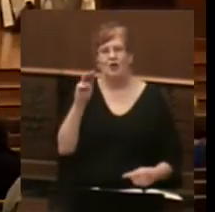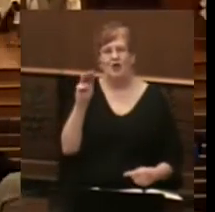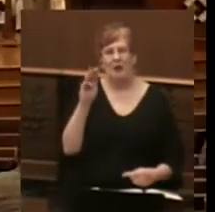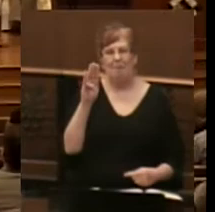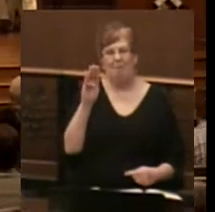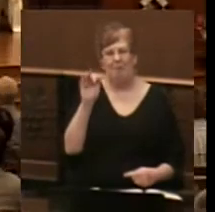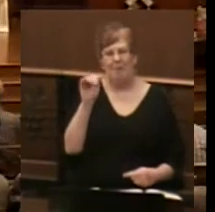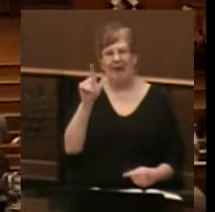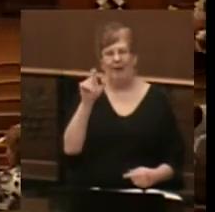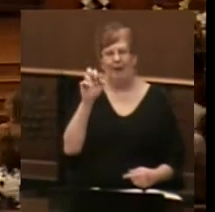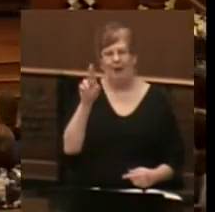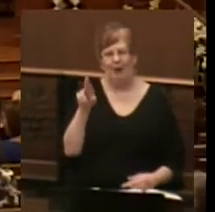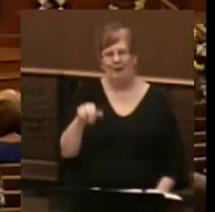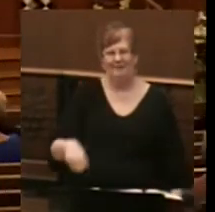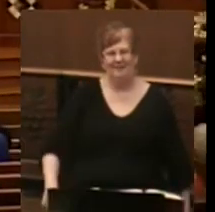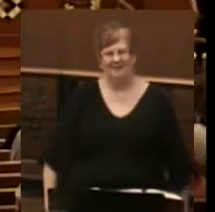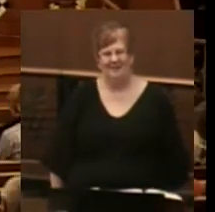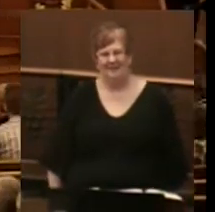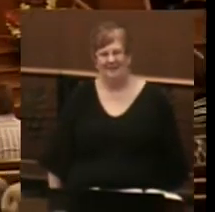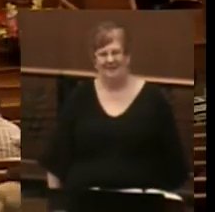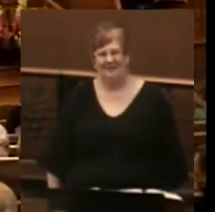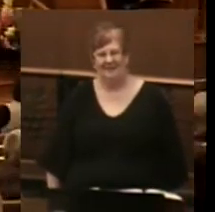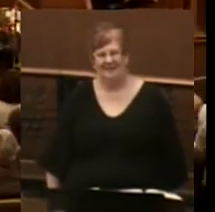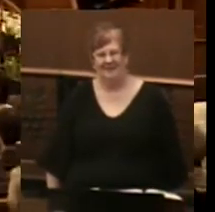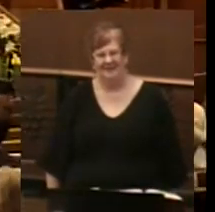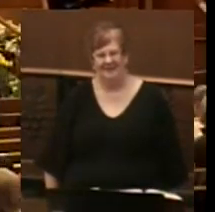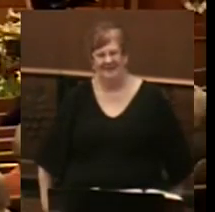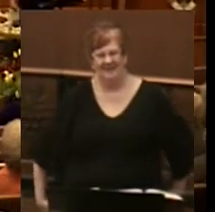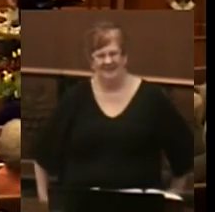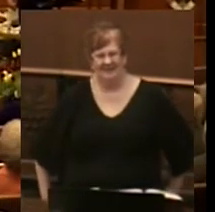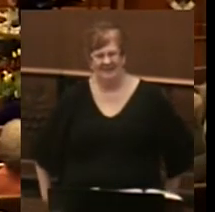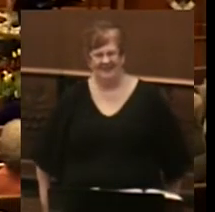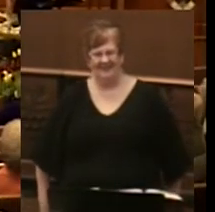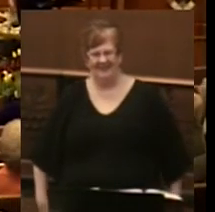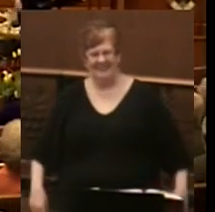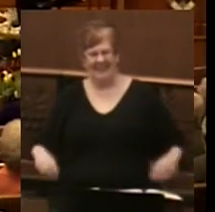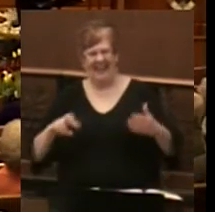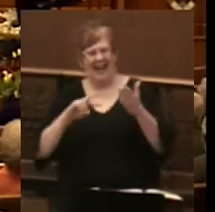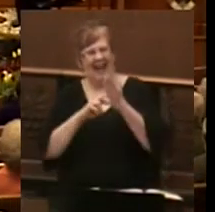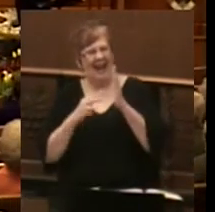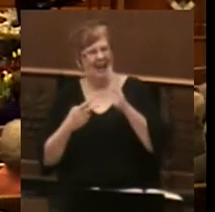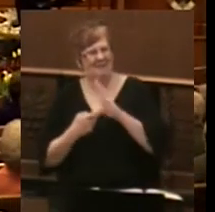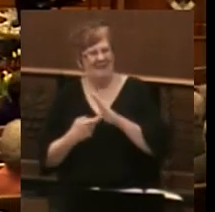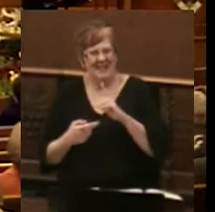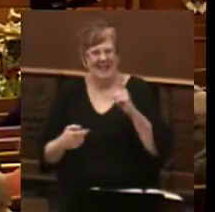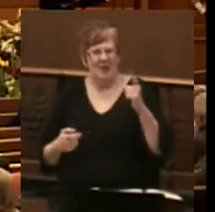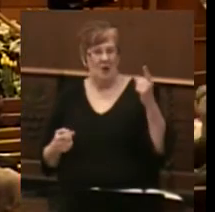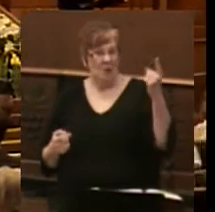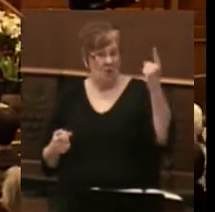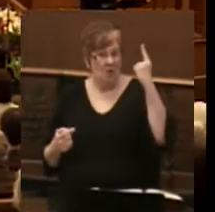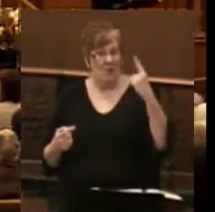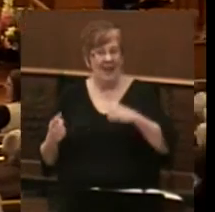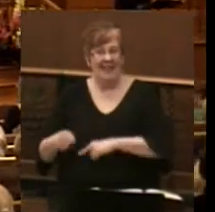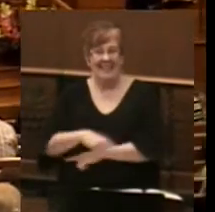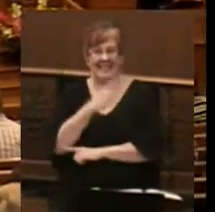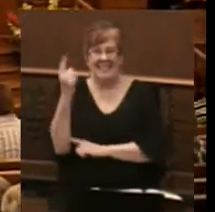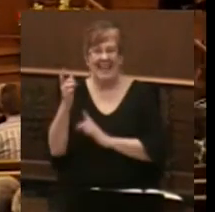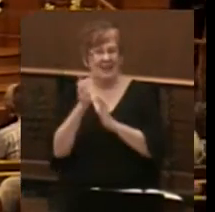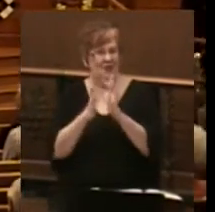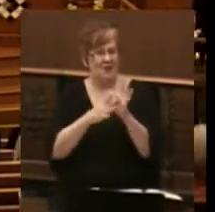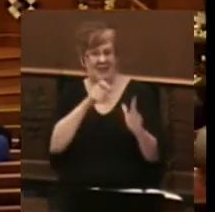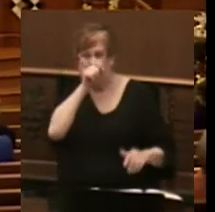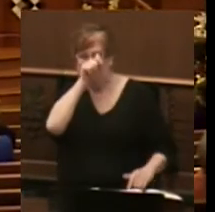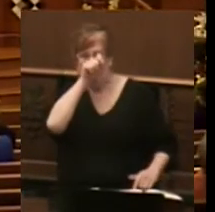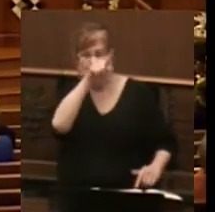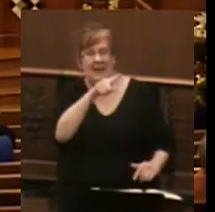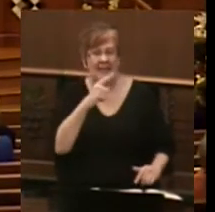I mean, I mean, one day Jesus spit in the guy's